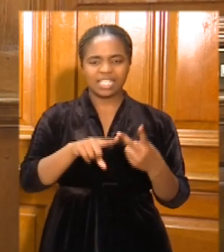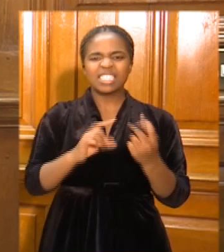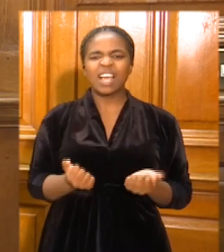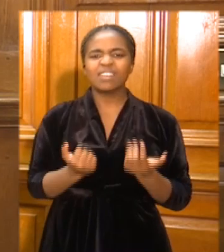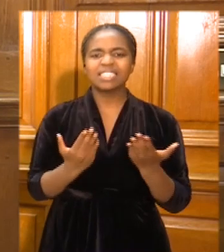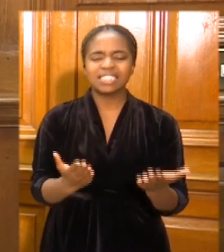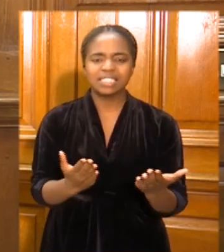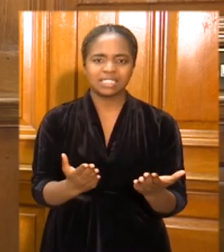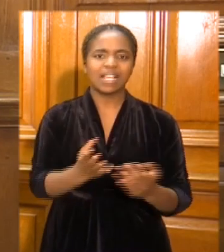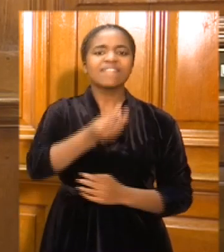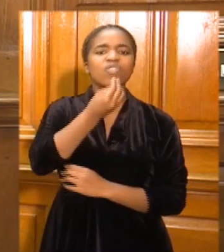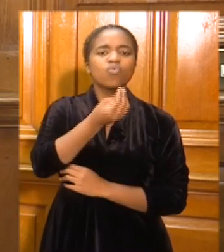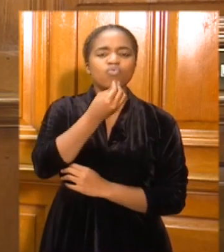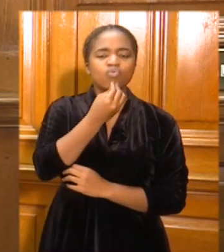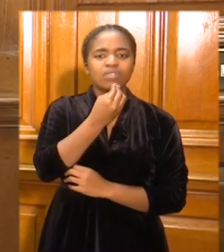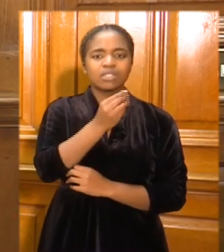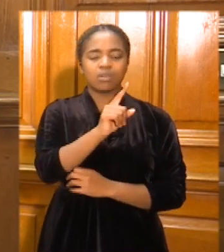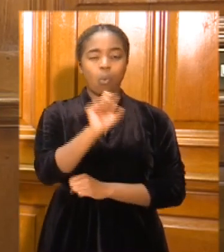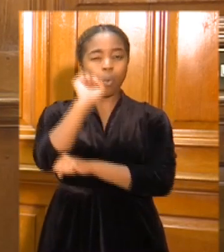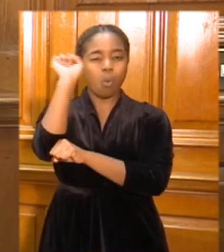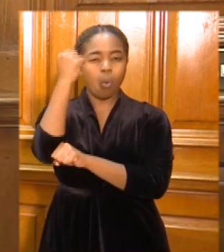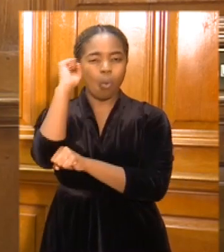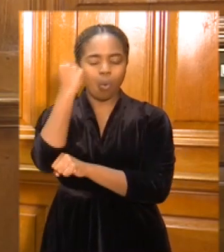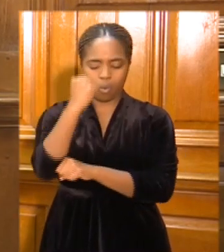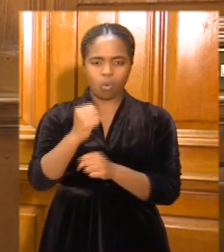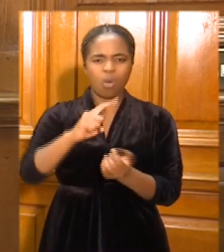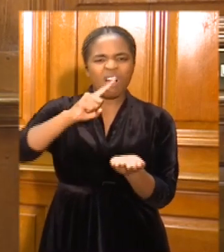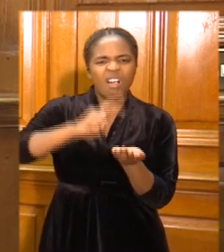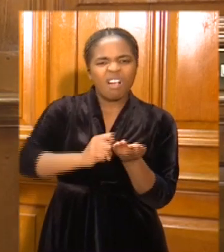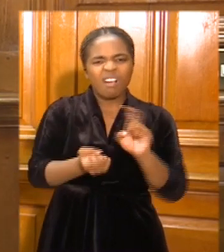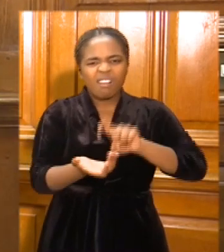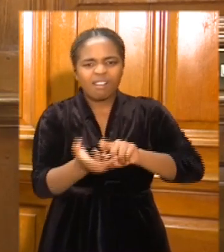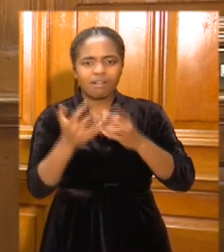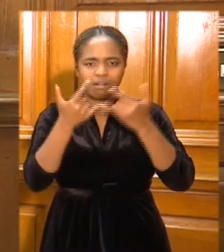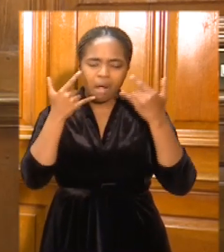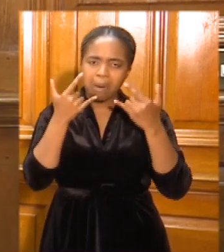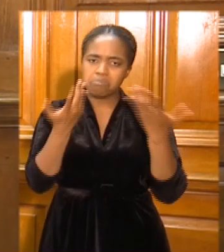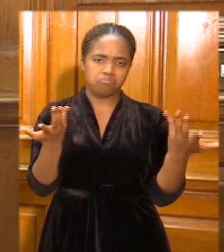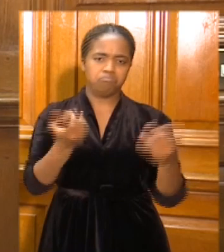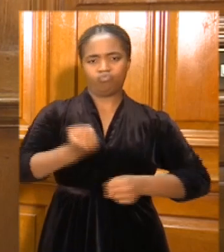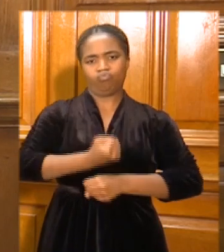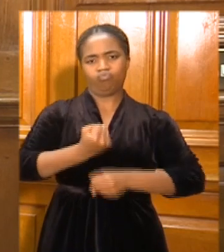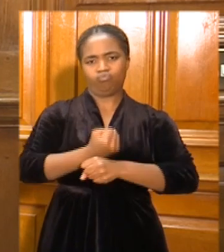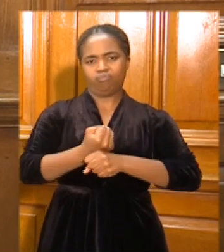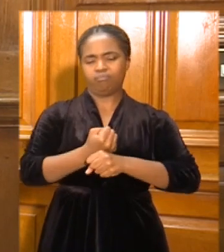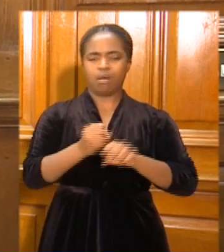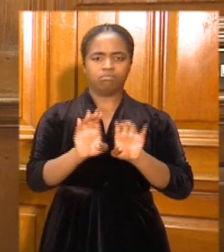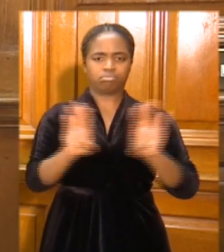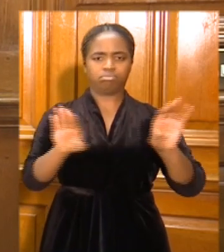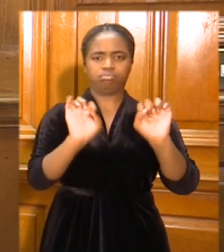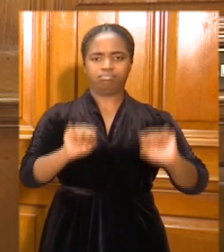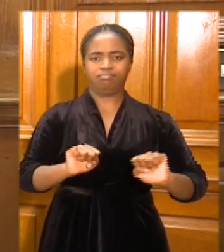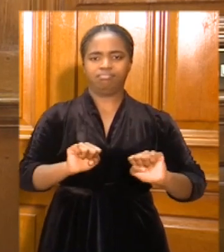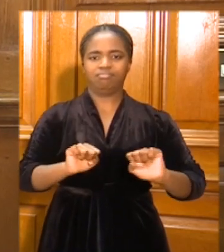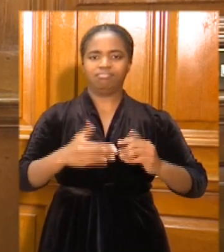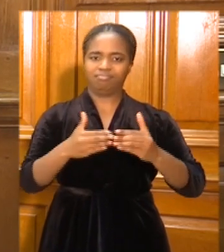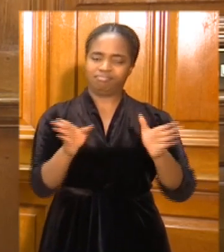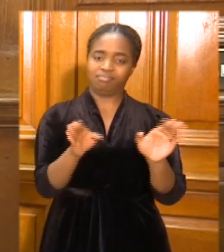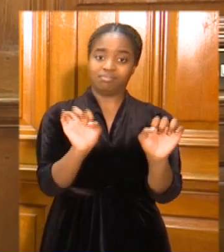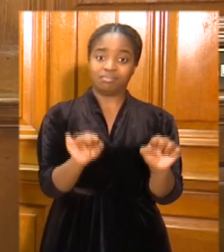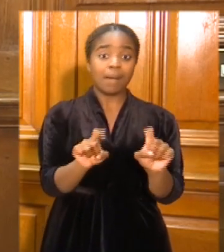services, food production and manufacture of hygiene products, will remain fully opened. To ensure that we